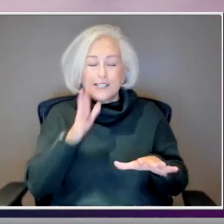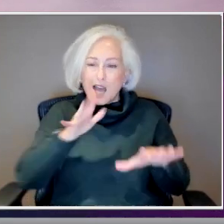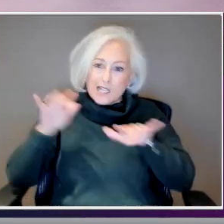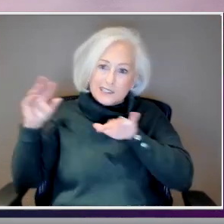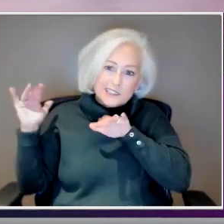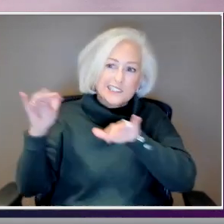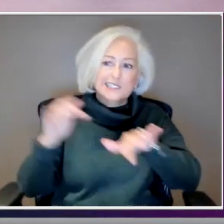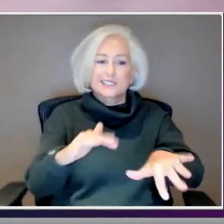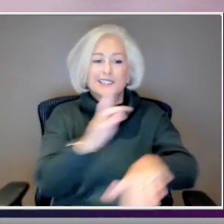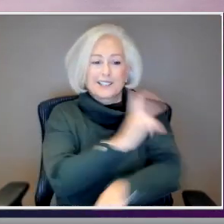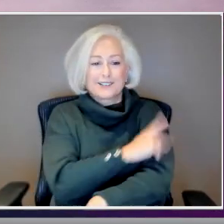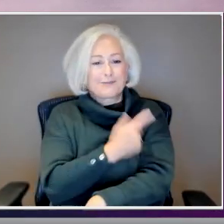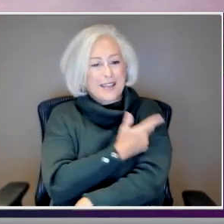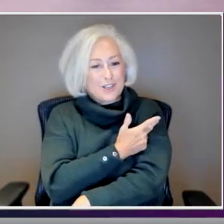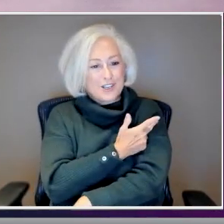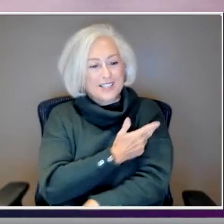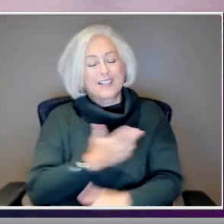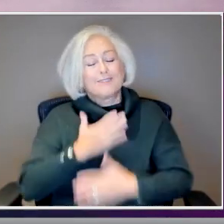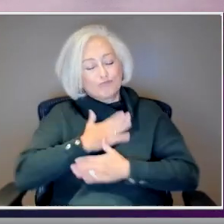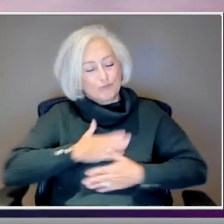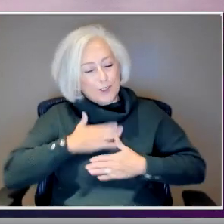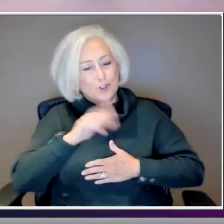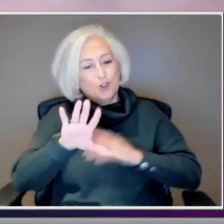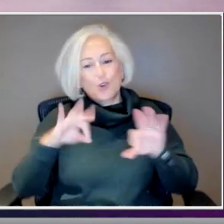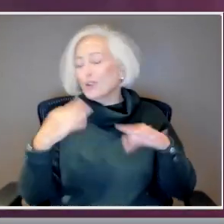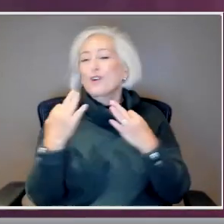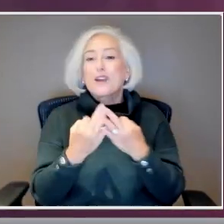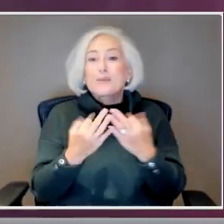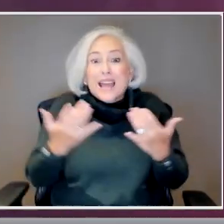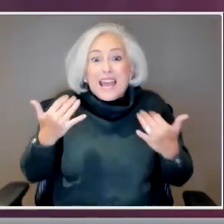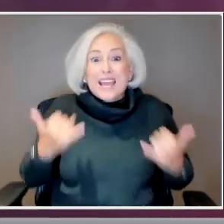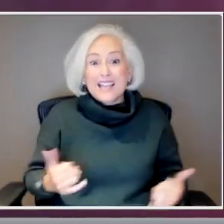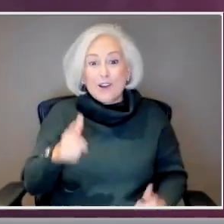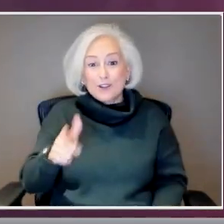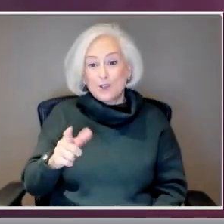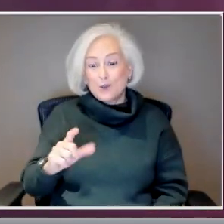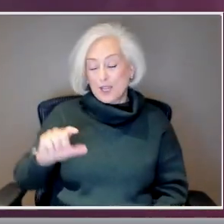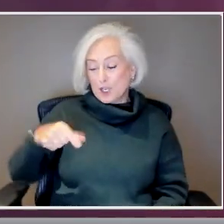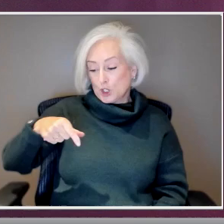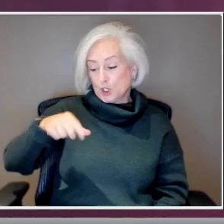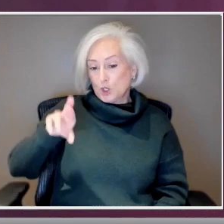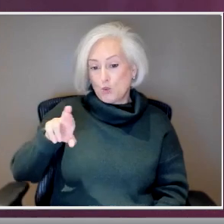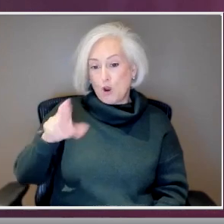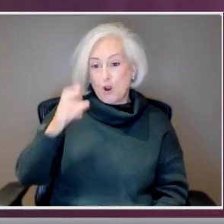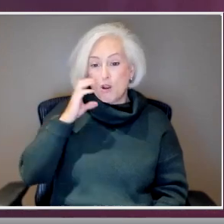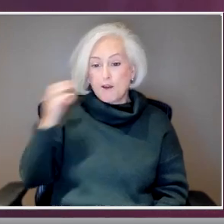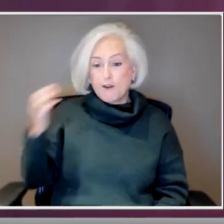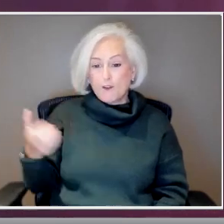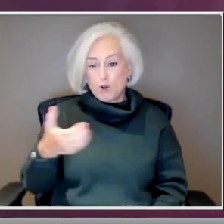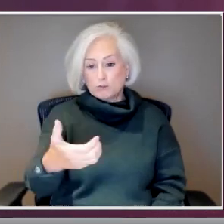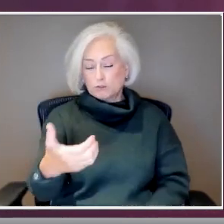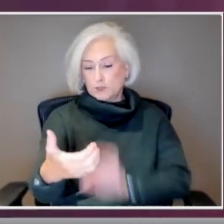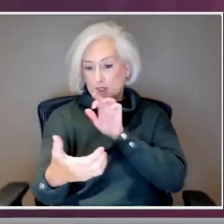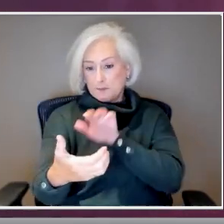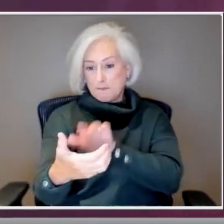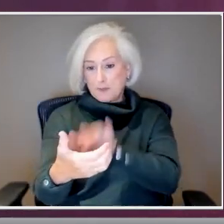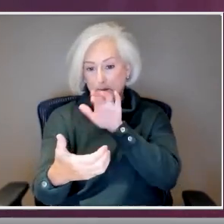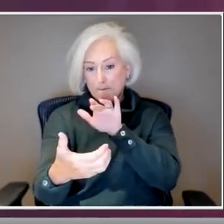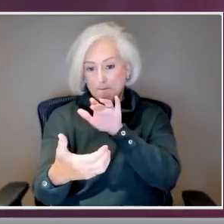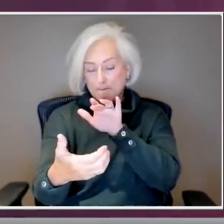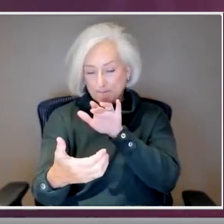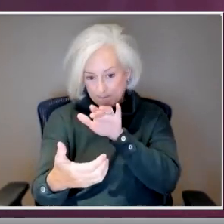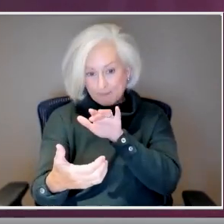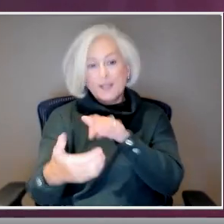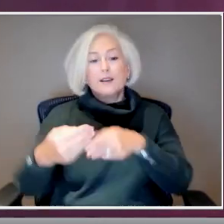time with your families. And right now, you can scan the QR code on your screen. For our viewers, if you scan that code, that's where you